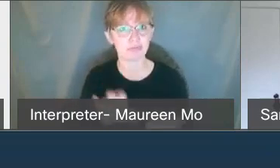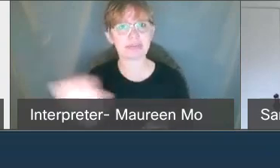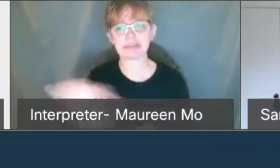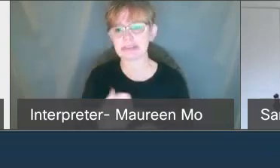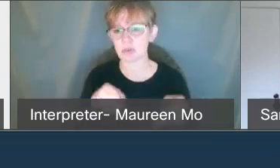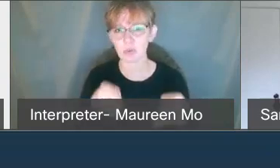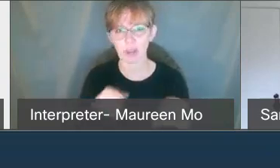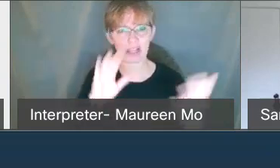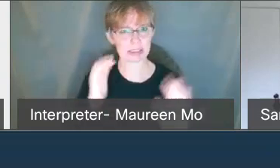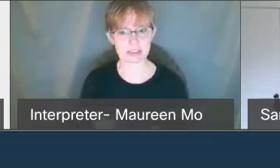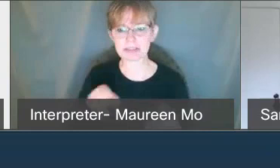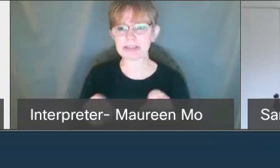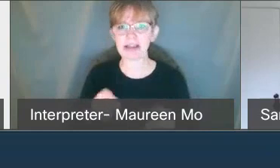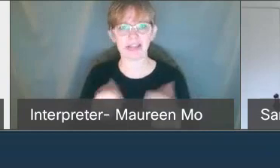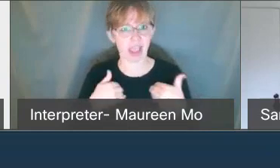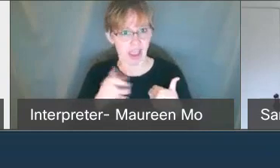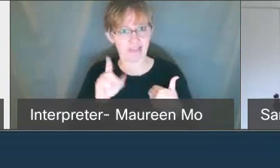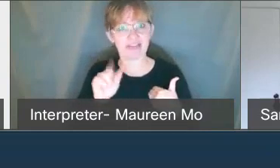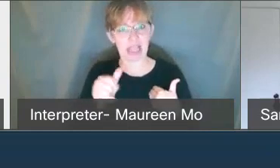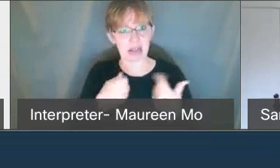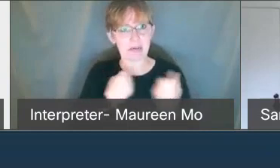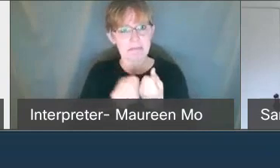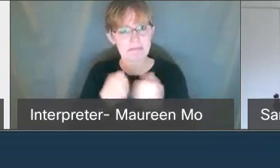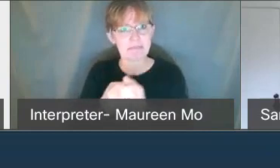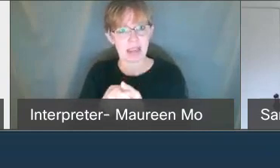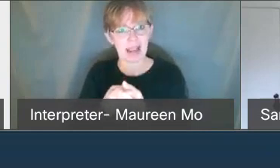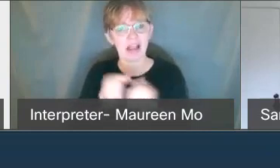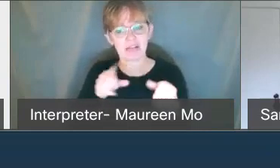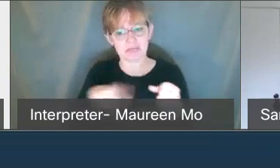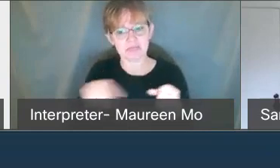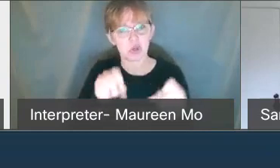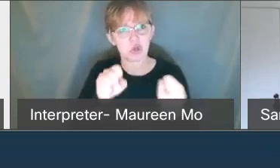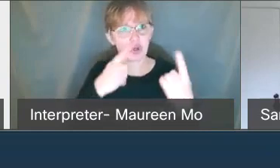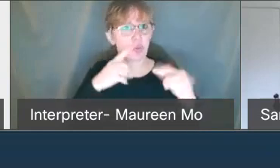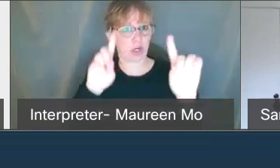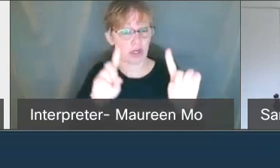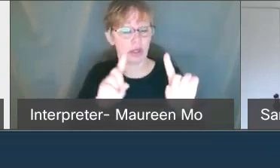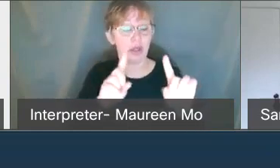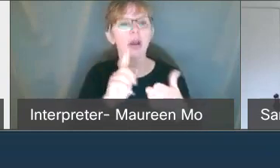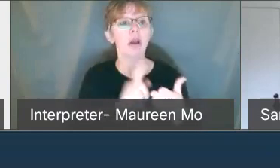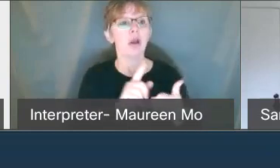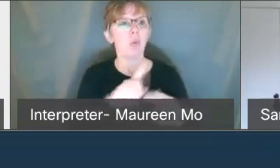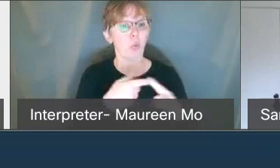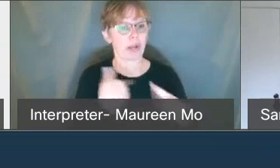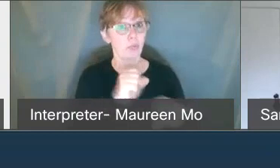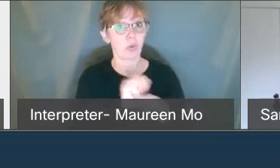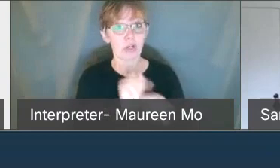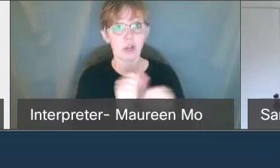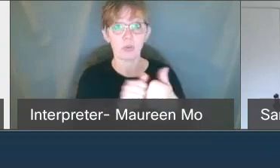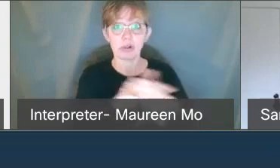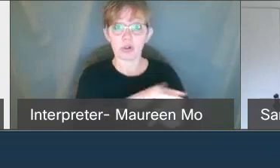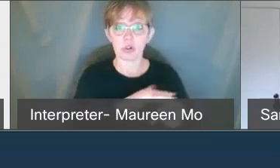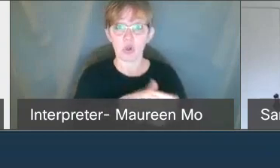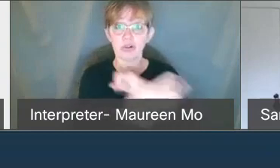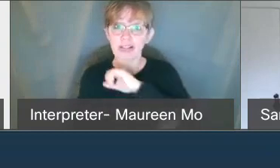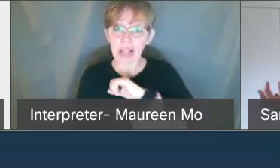each other, that have good data behind them, and that could work. What I always do when I'm working with a local county or hospital